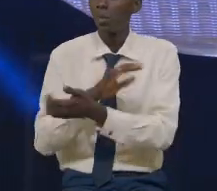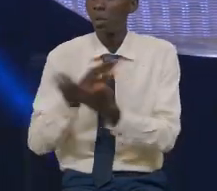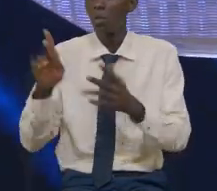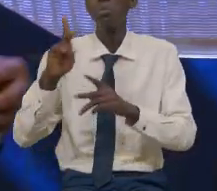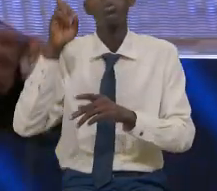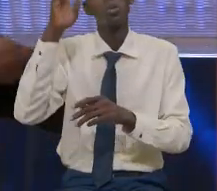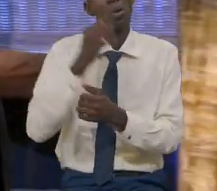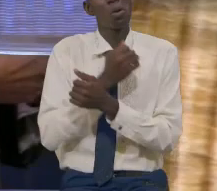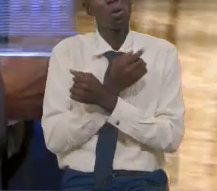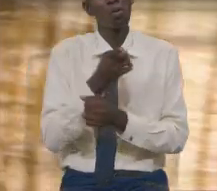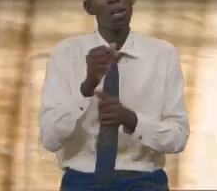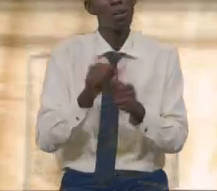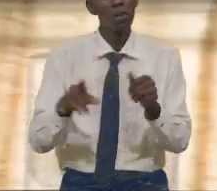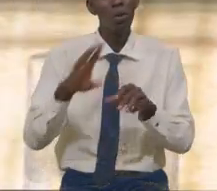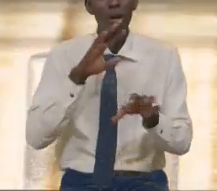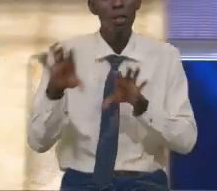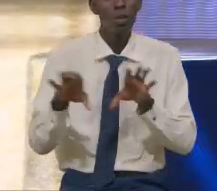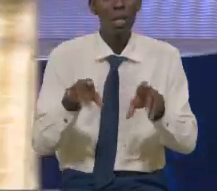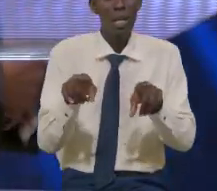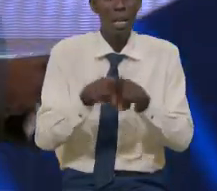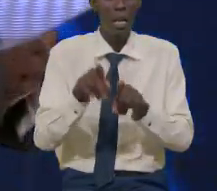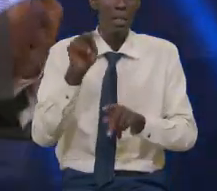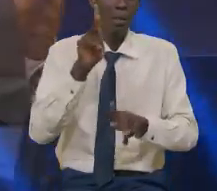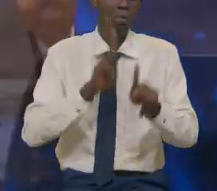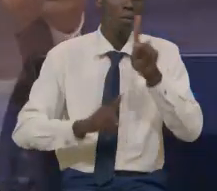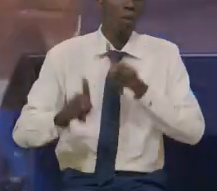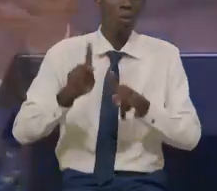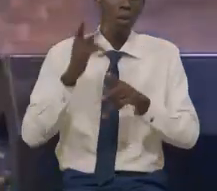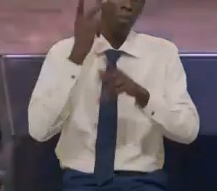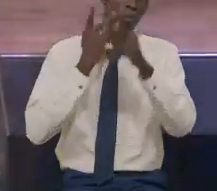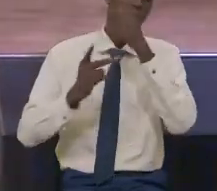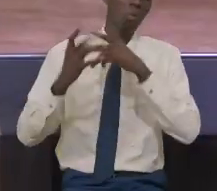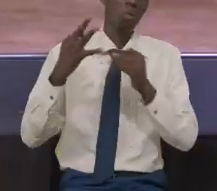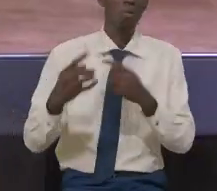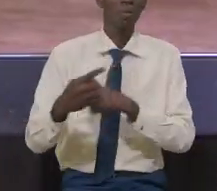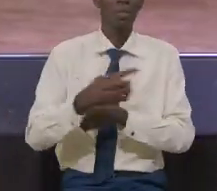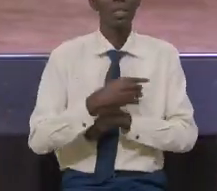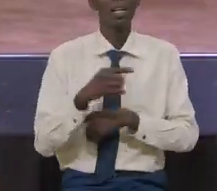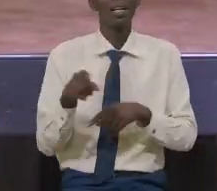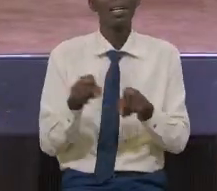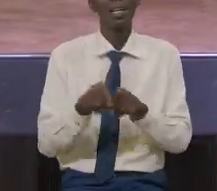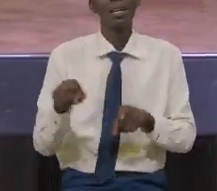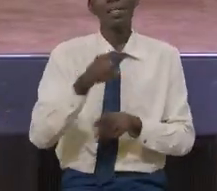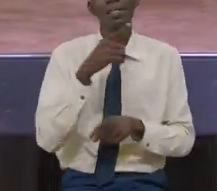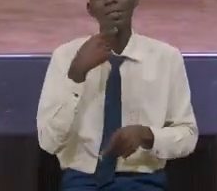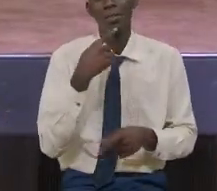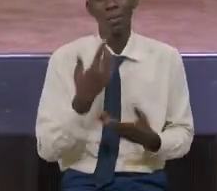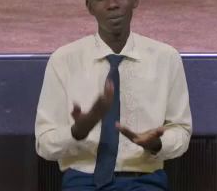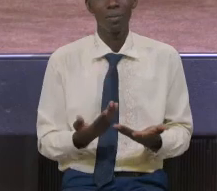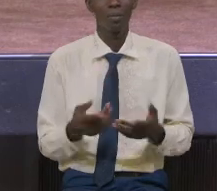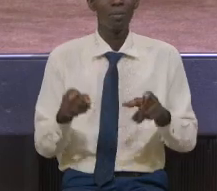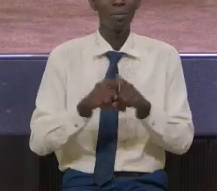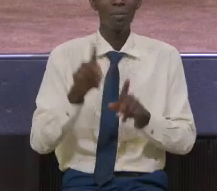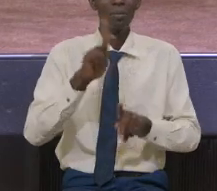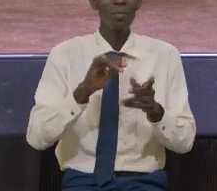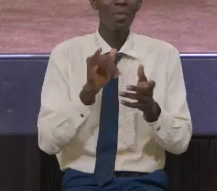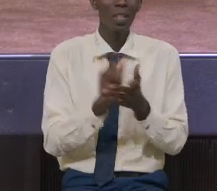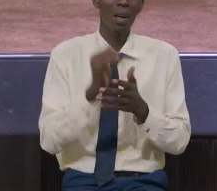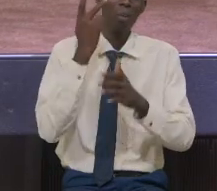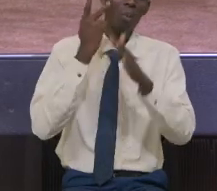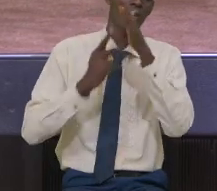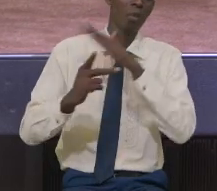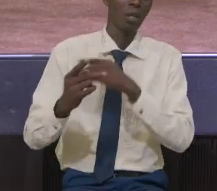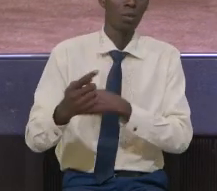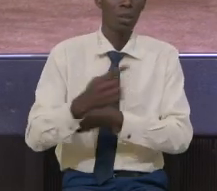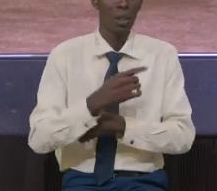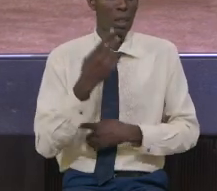doing, like the prophets of today, like they say, like the people who prophesy today, they